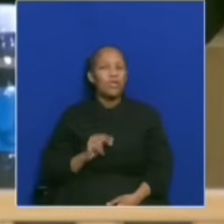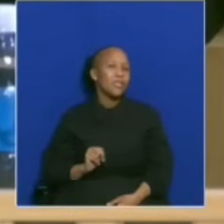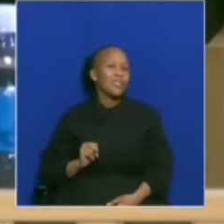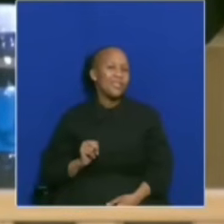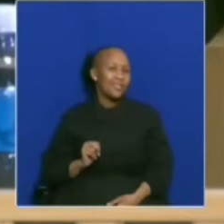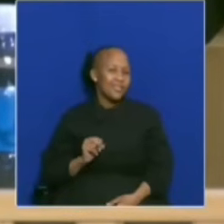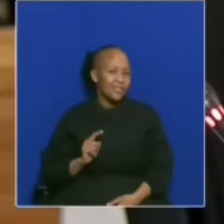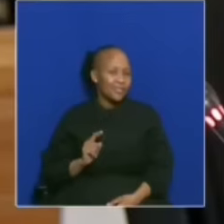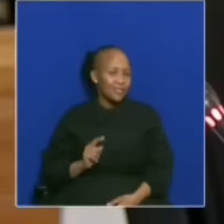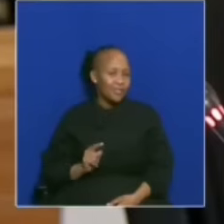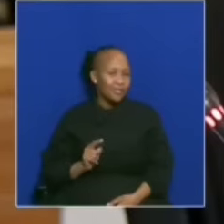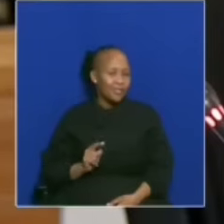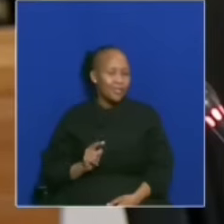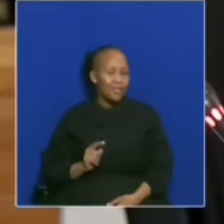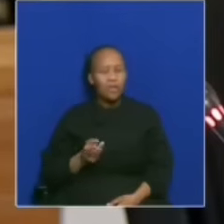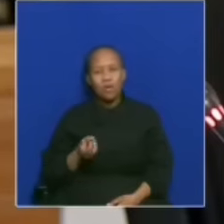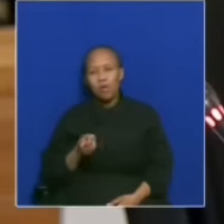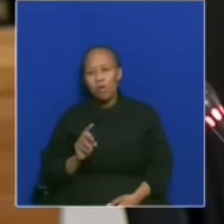We